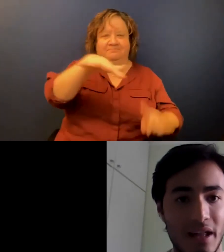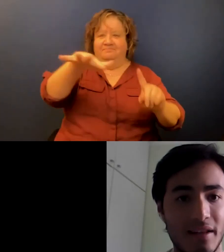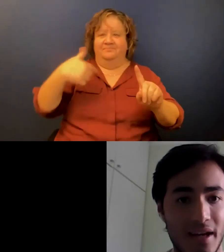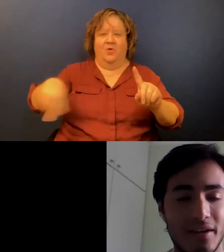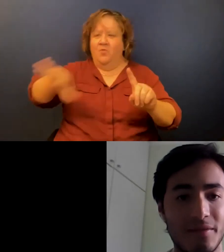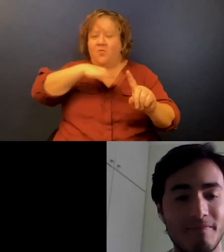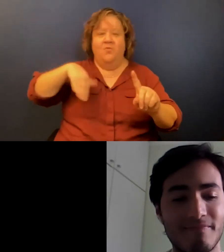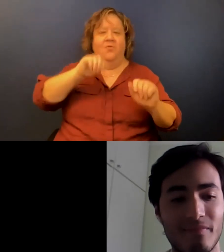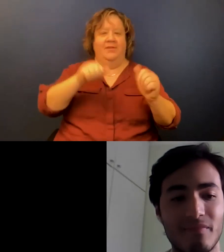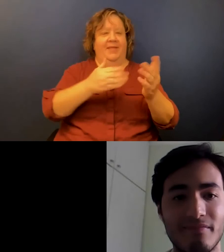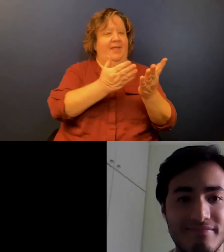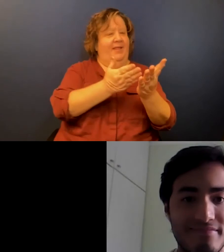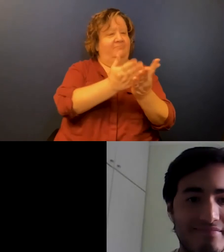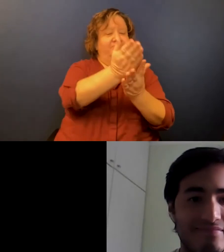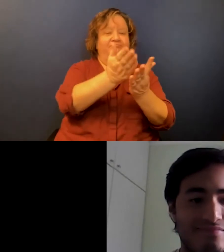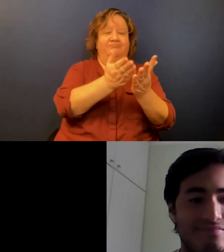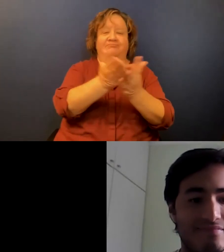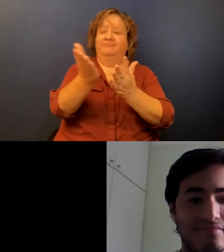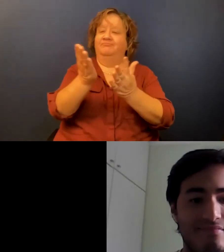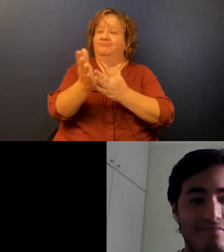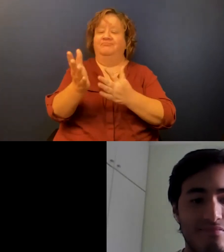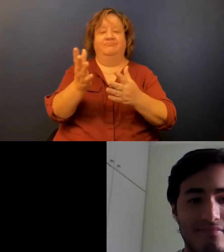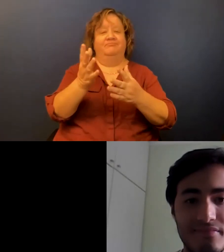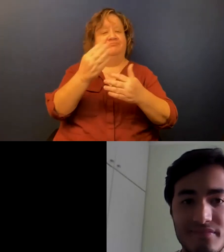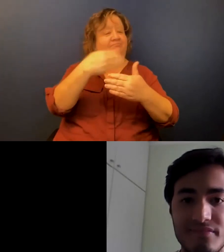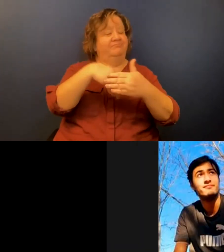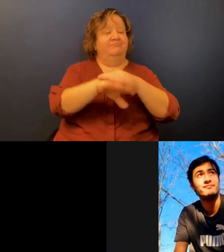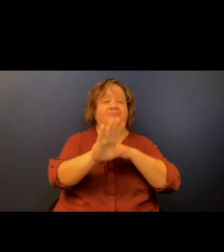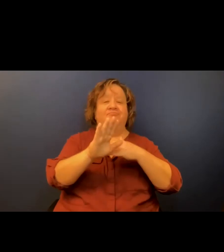totally comfortable carrying out our daily tasks,